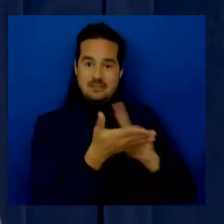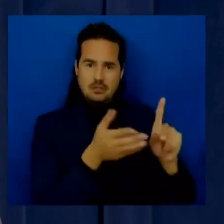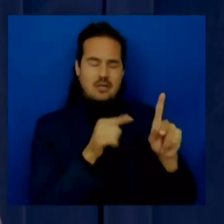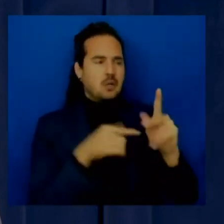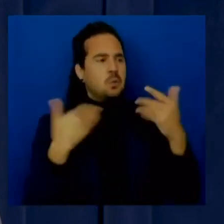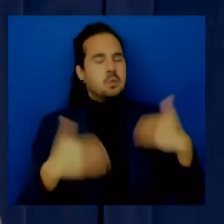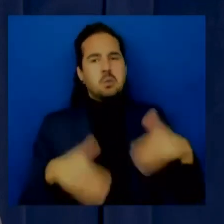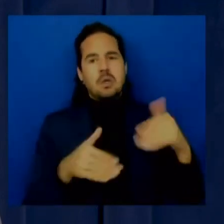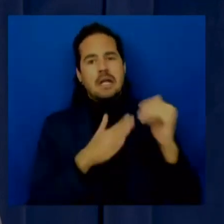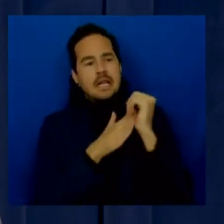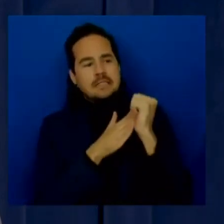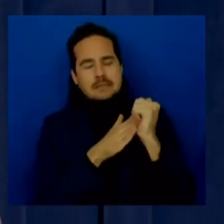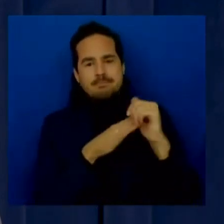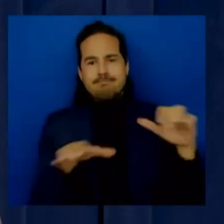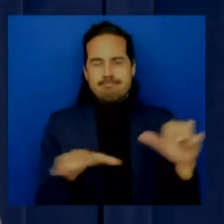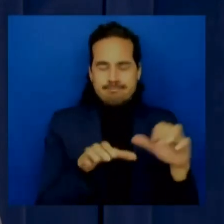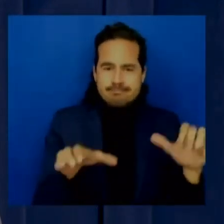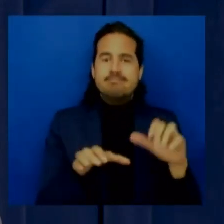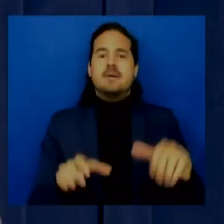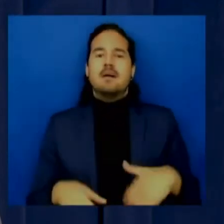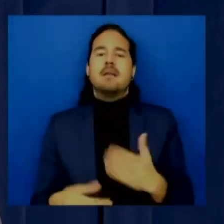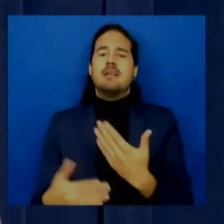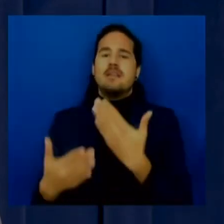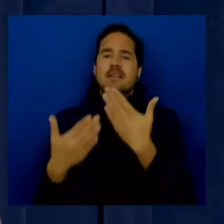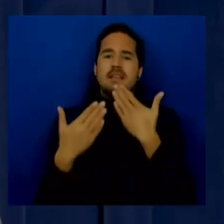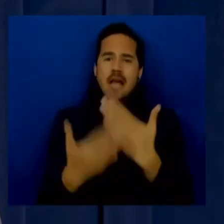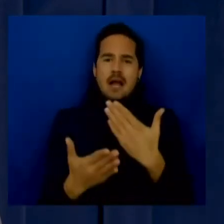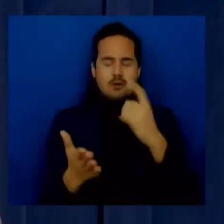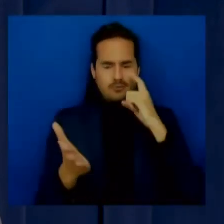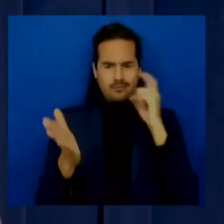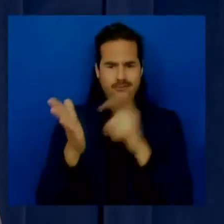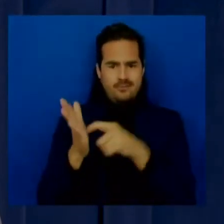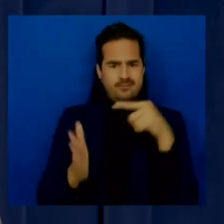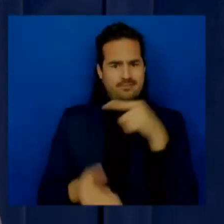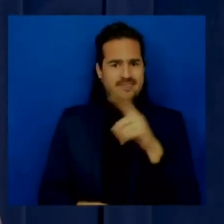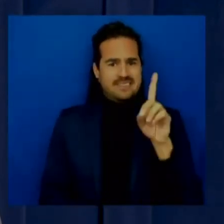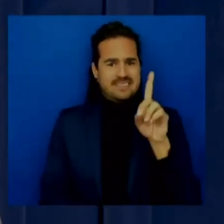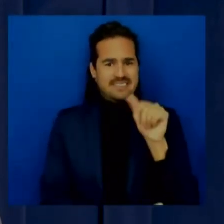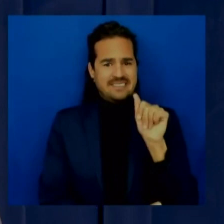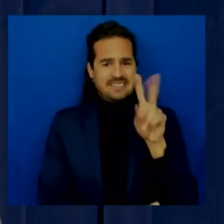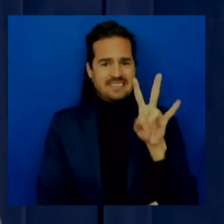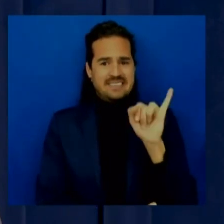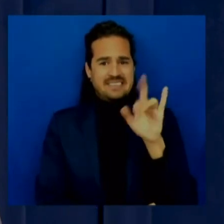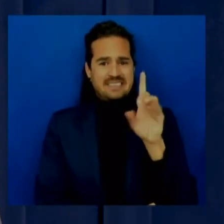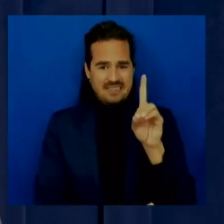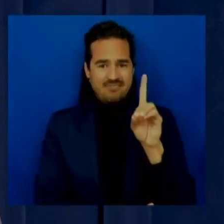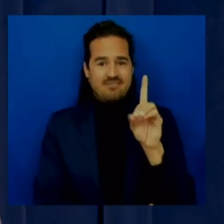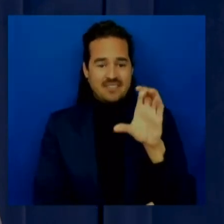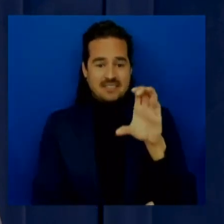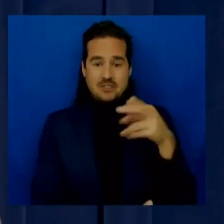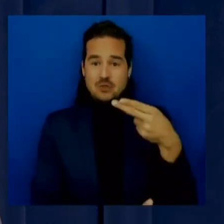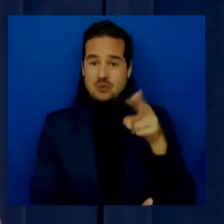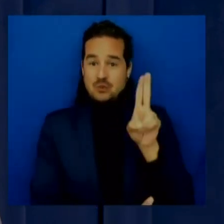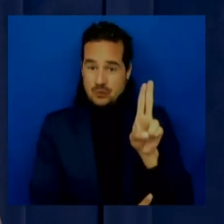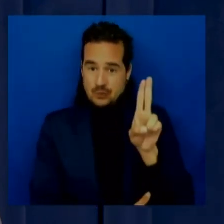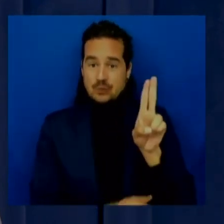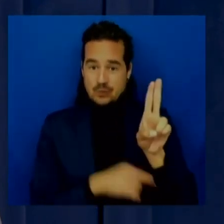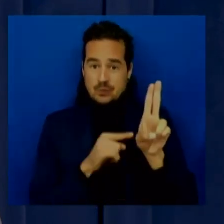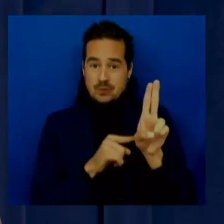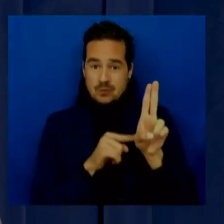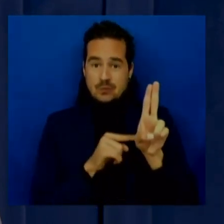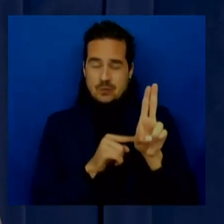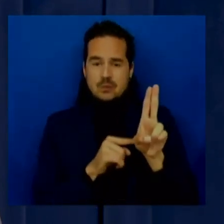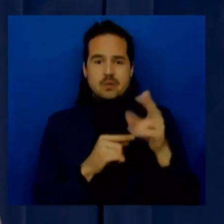at this for years and years. And I, too, want to share and express my public appreciation for his effort and